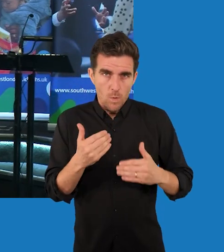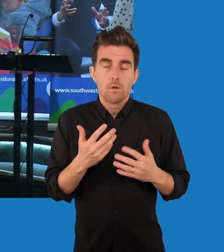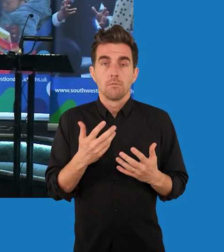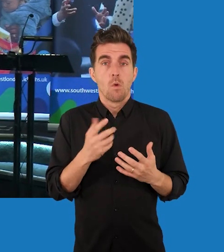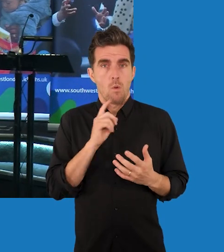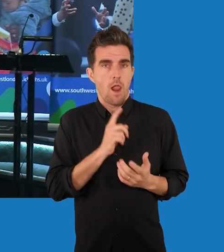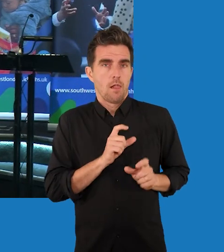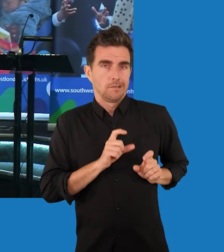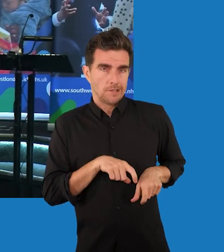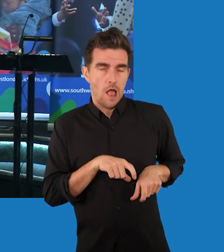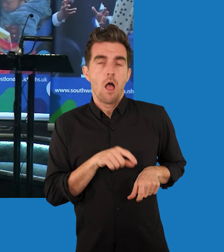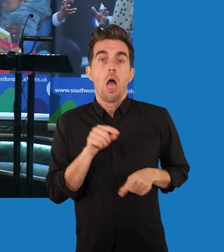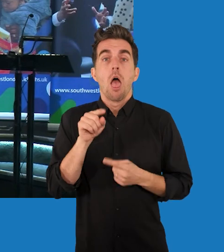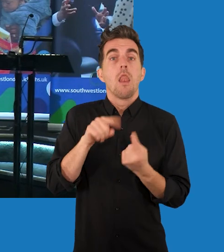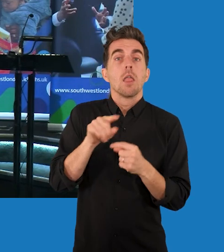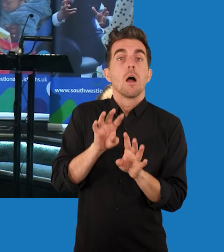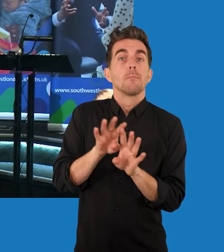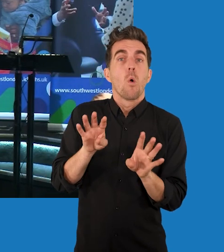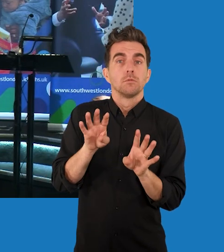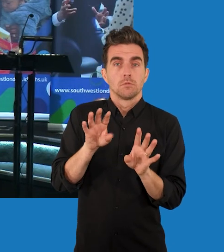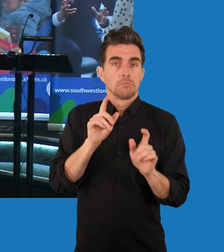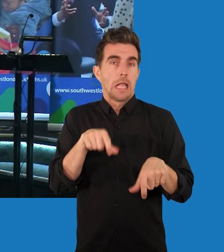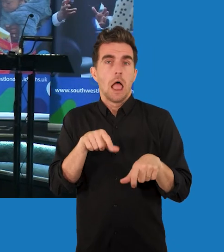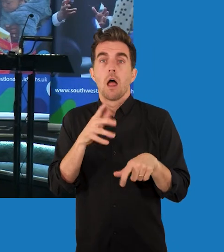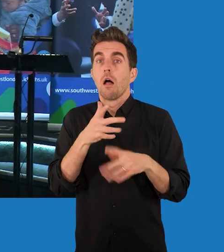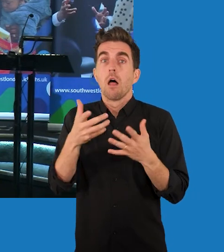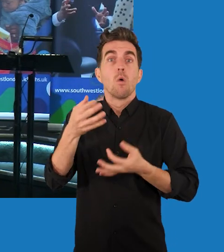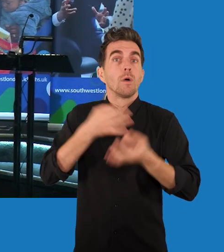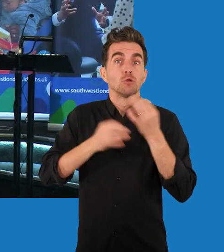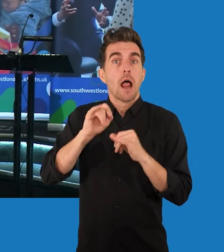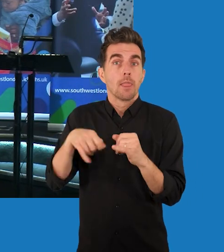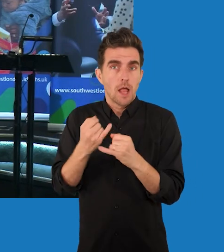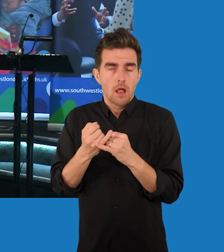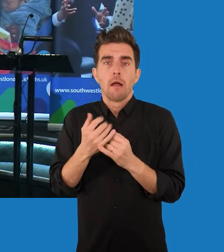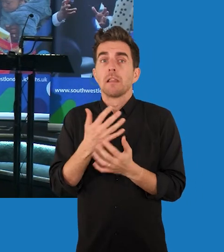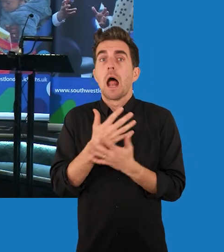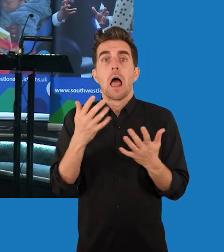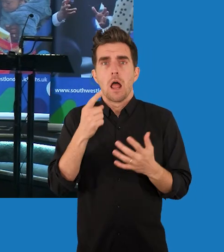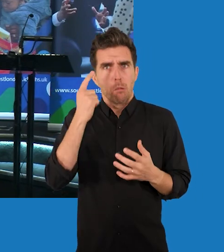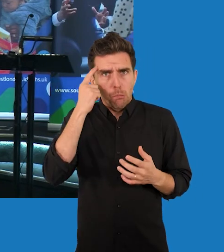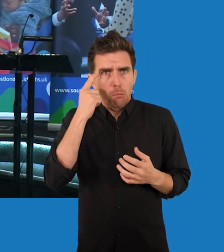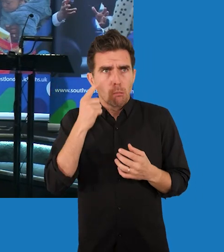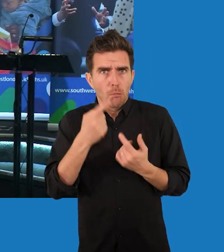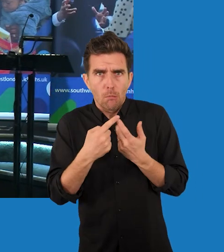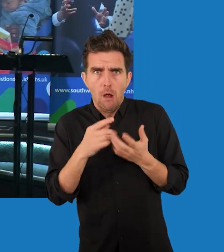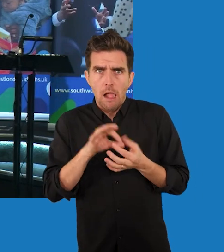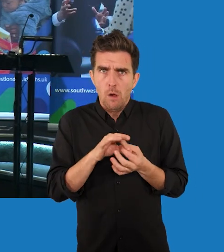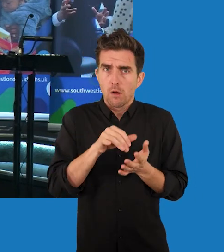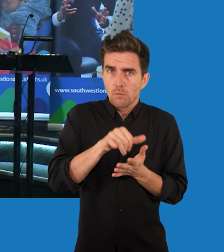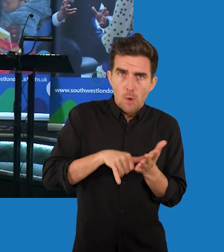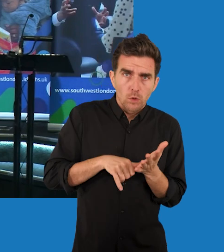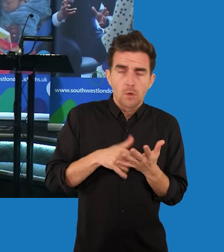Both Sarah and Helen are going to stay with us and other board members for questions at the end of the meeting. So if there's any issues arising